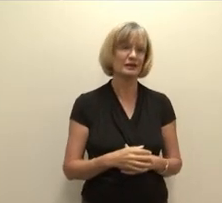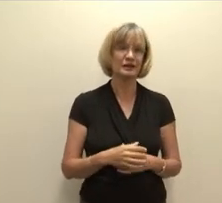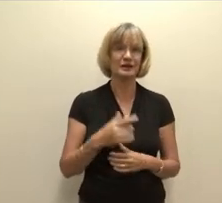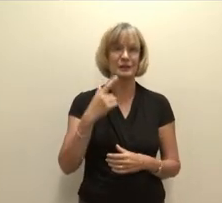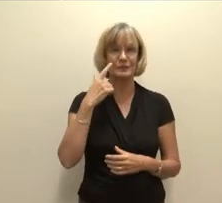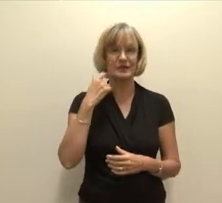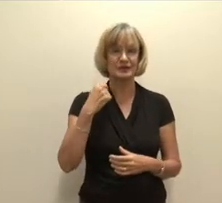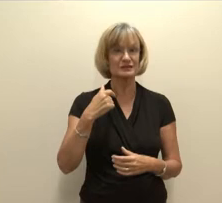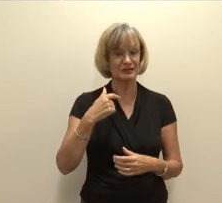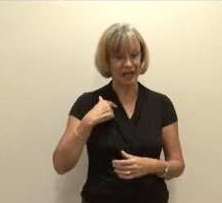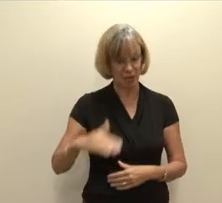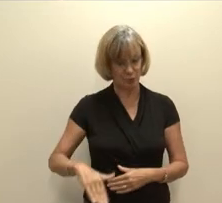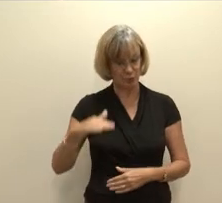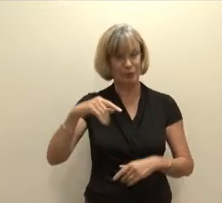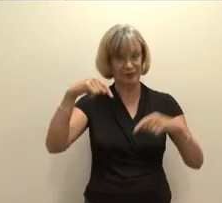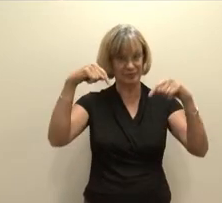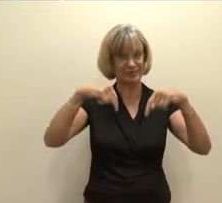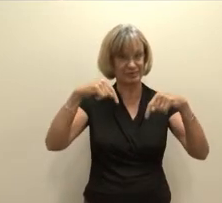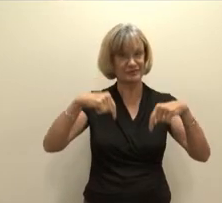this district.